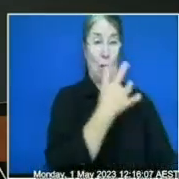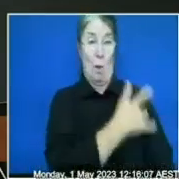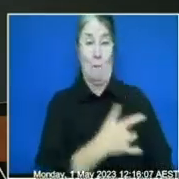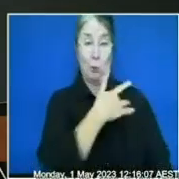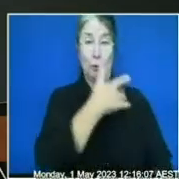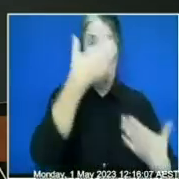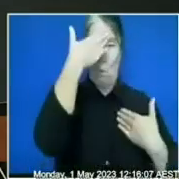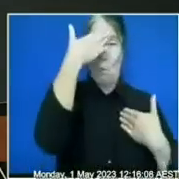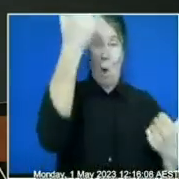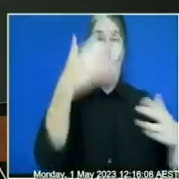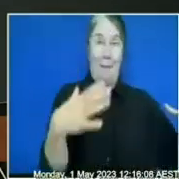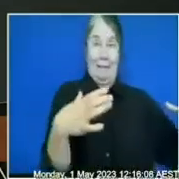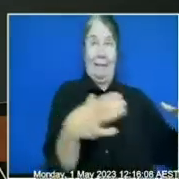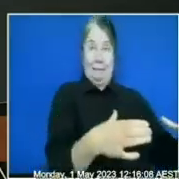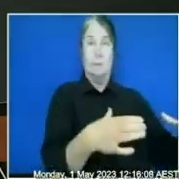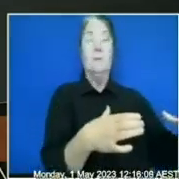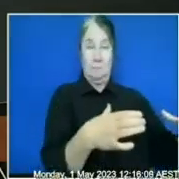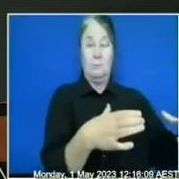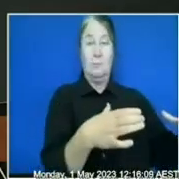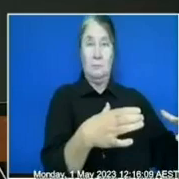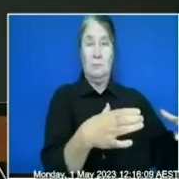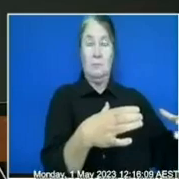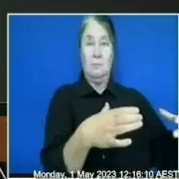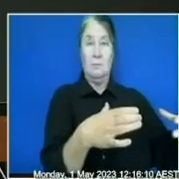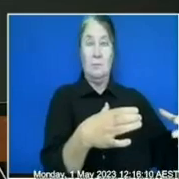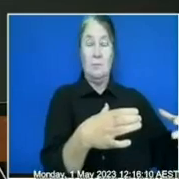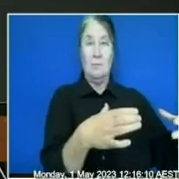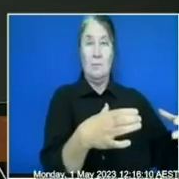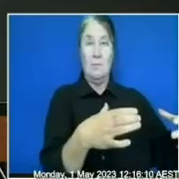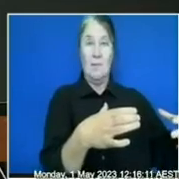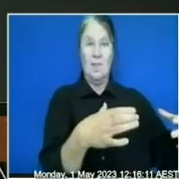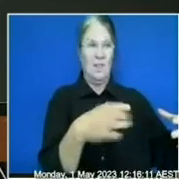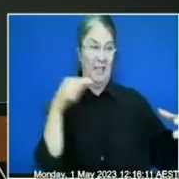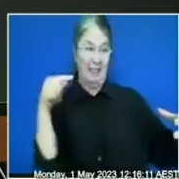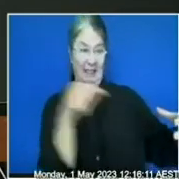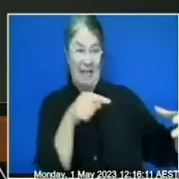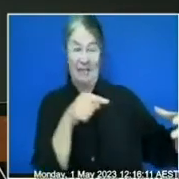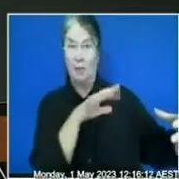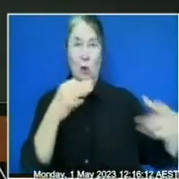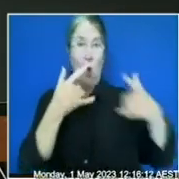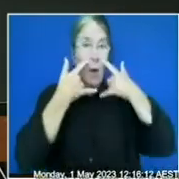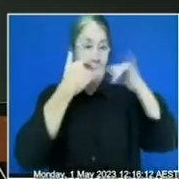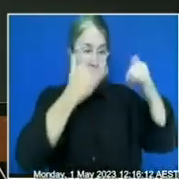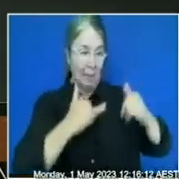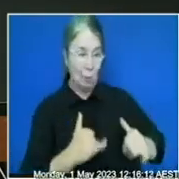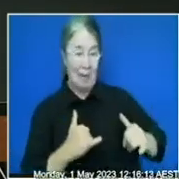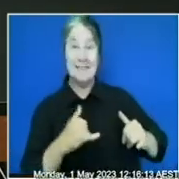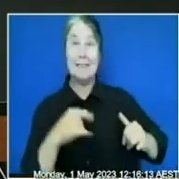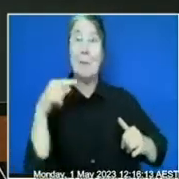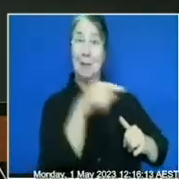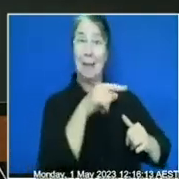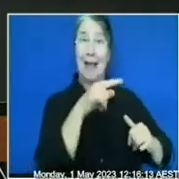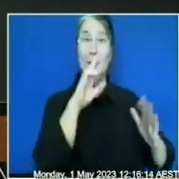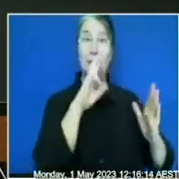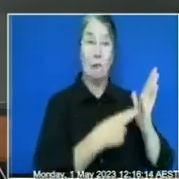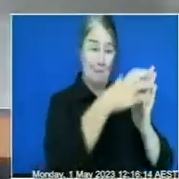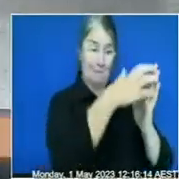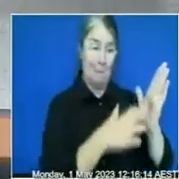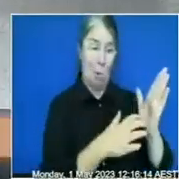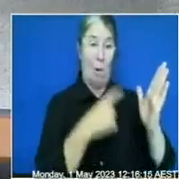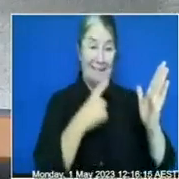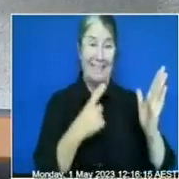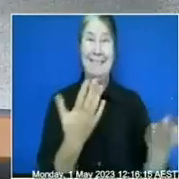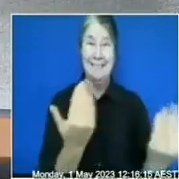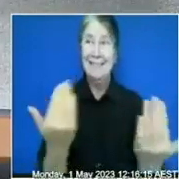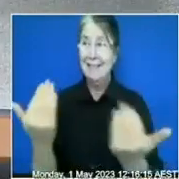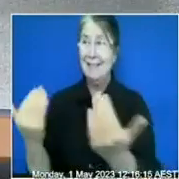that we need much more support for our young people, yet there's no action on it. I think the action that